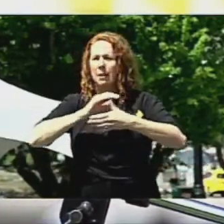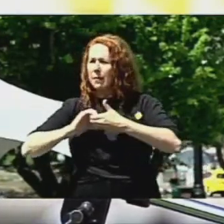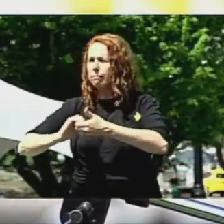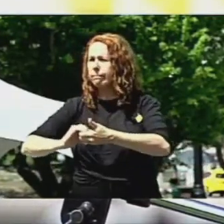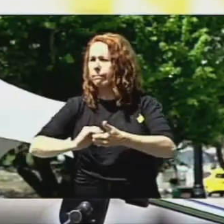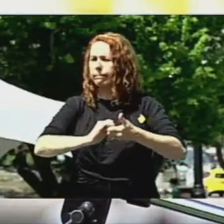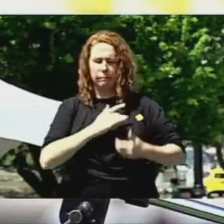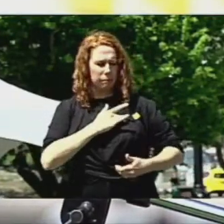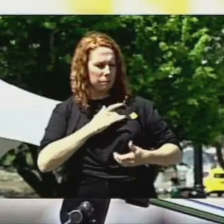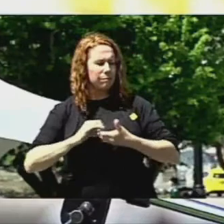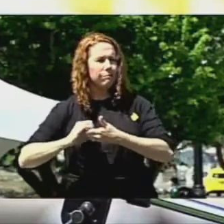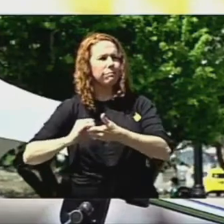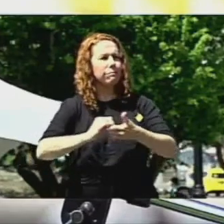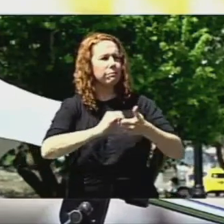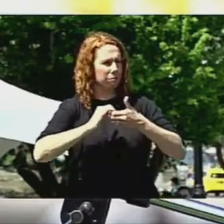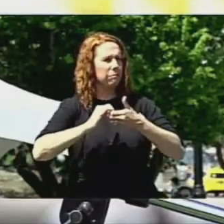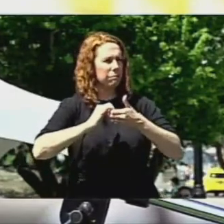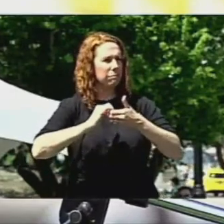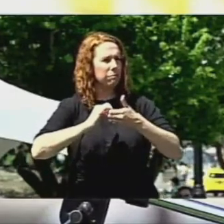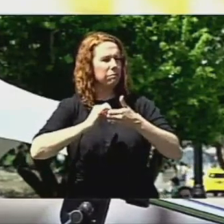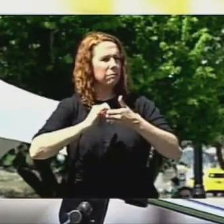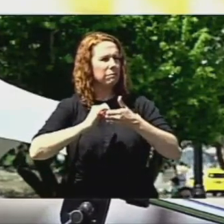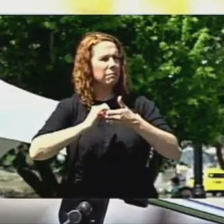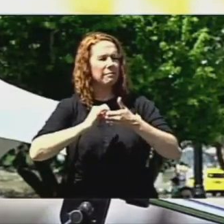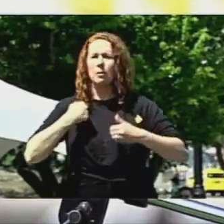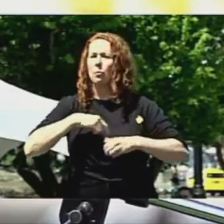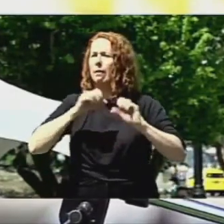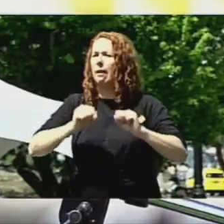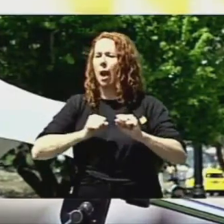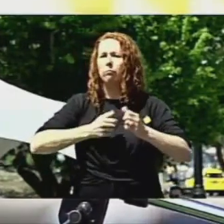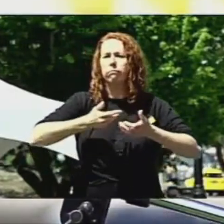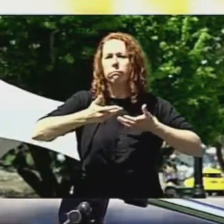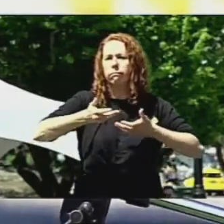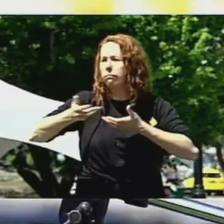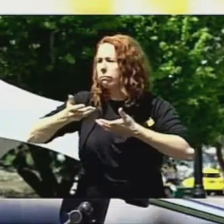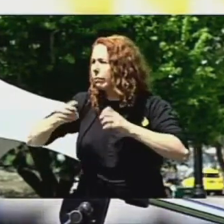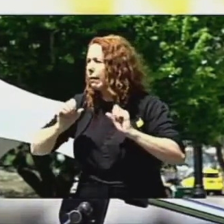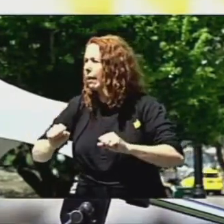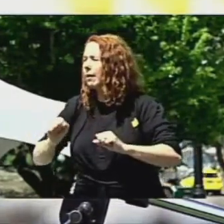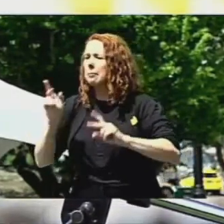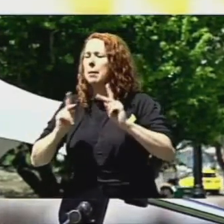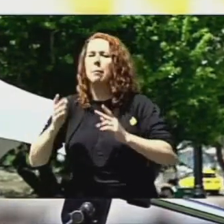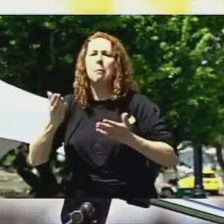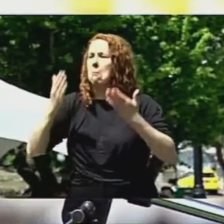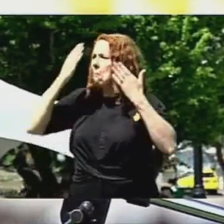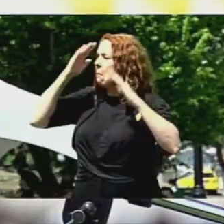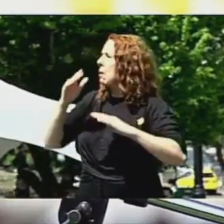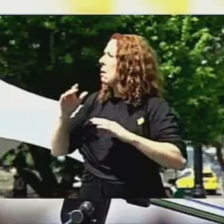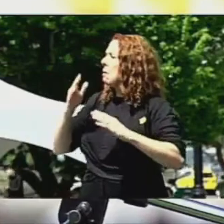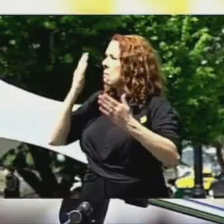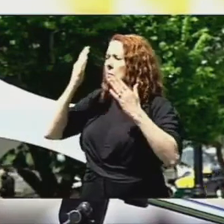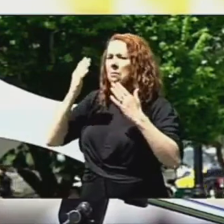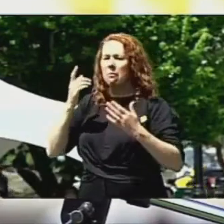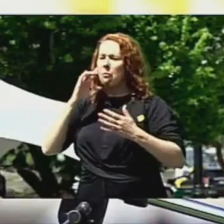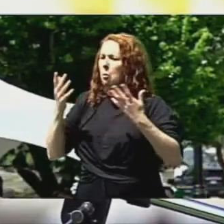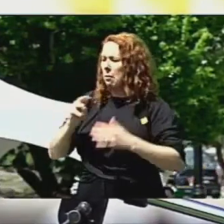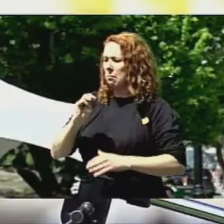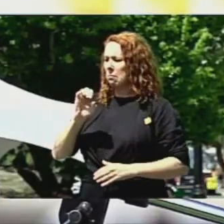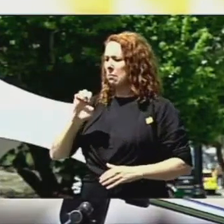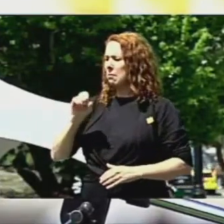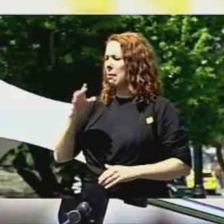that common cause. And it's a way for us to have conversation with people who aren't familiar with the moose hide